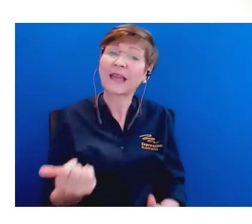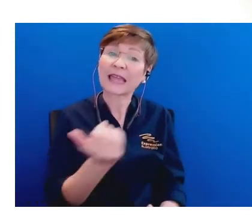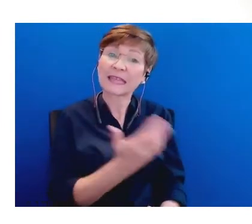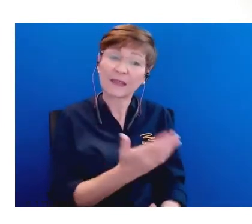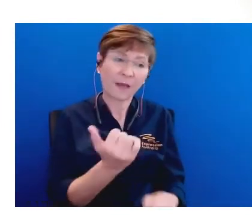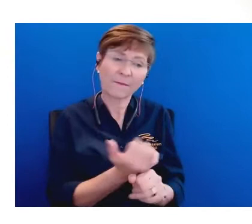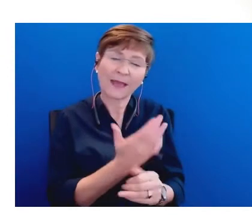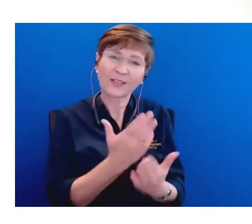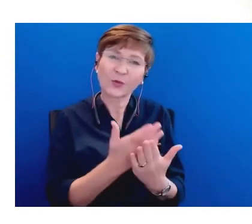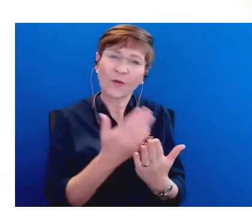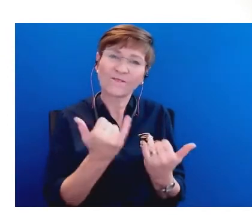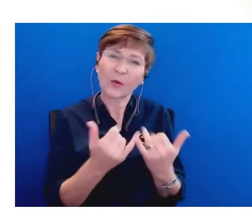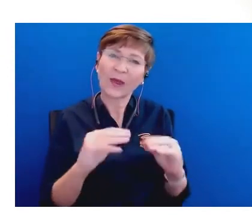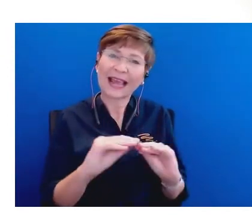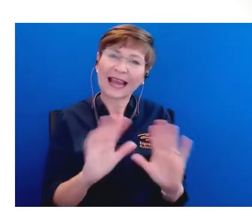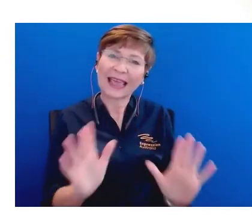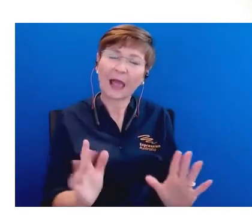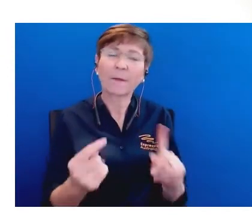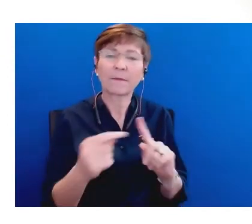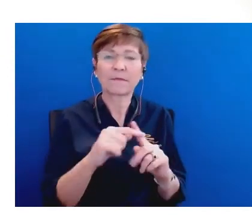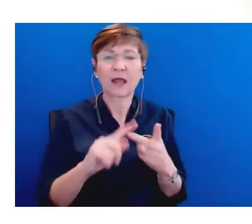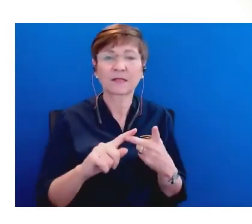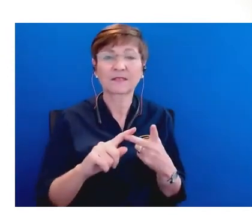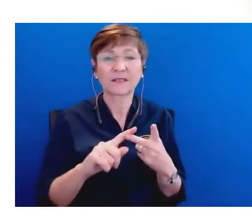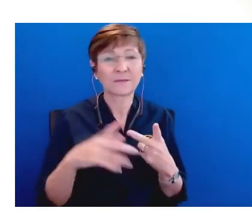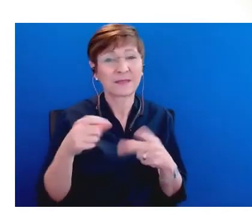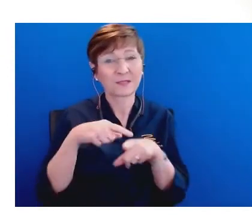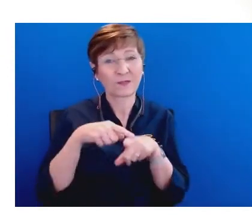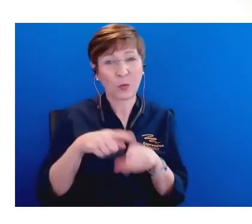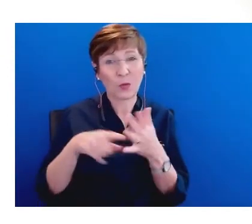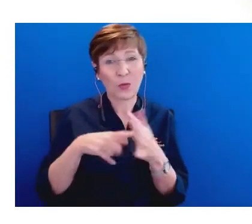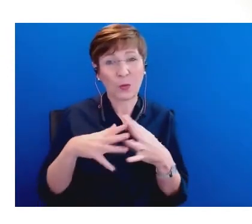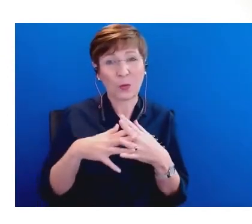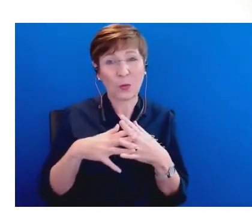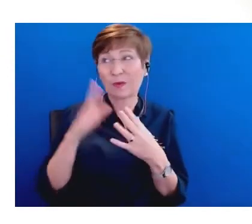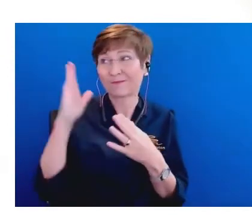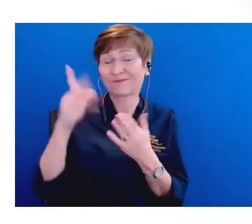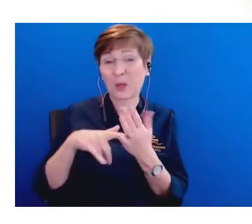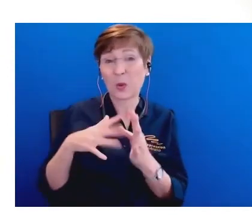about the information that they are required to give to customers.